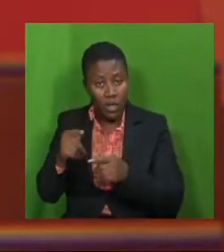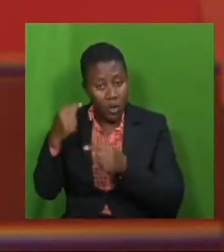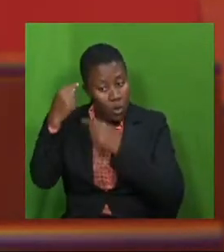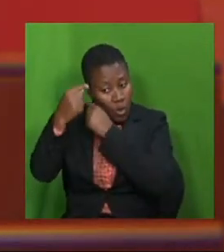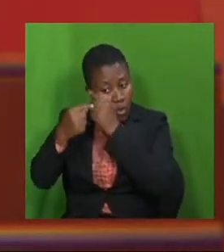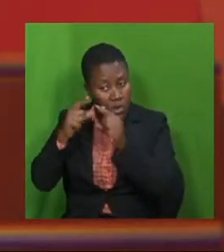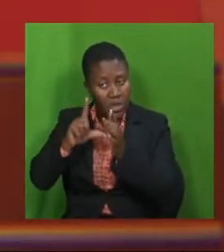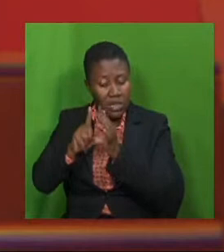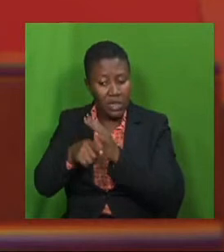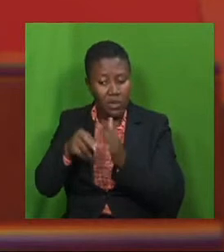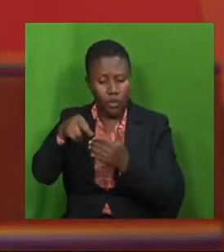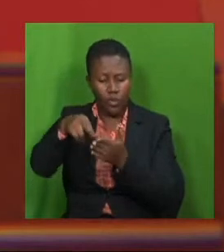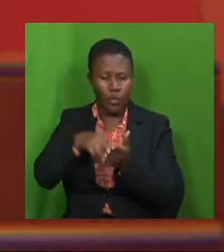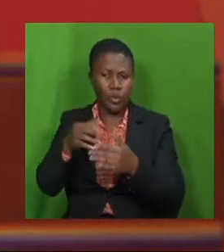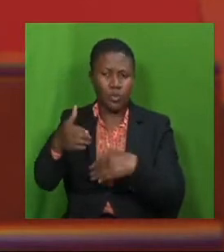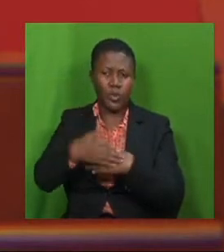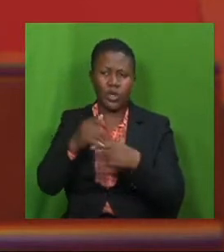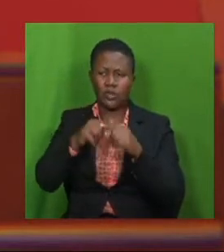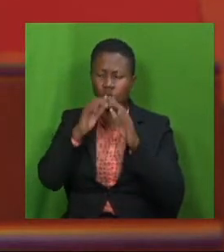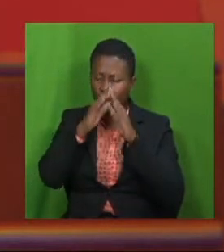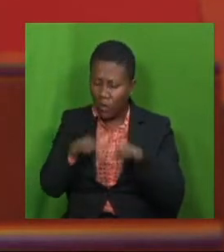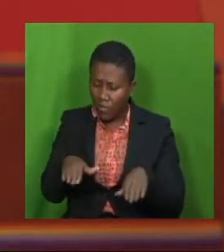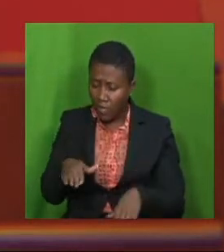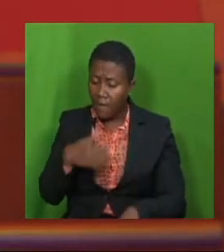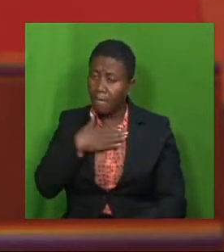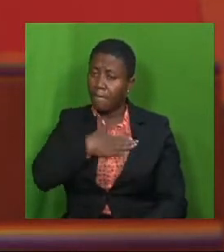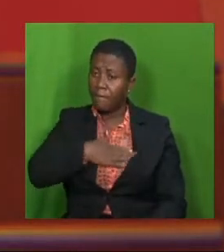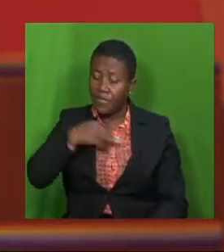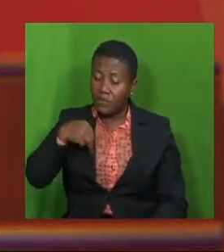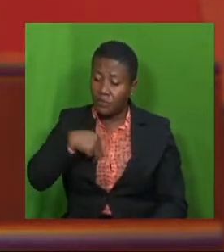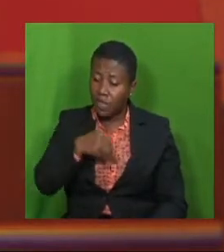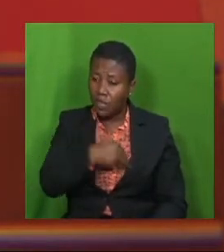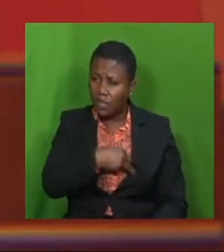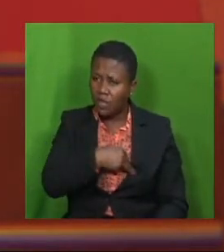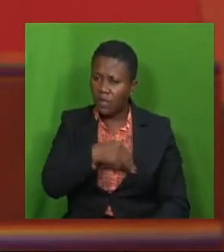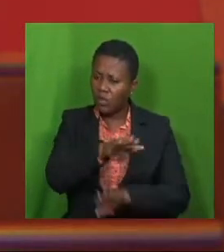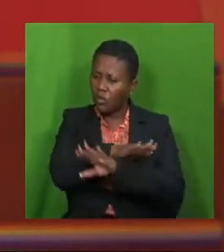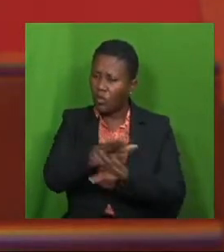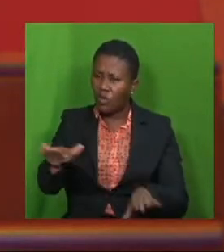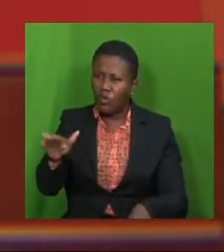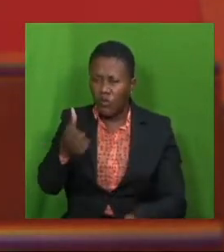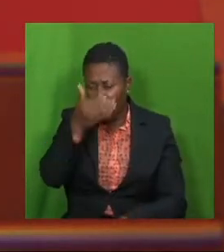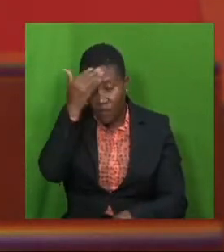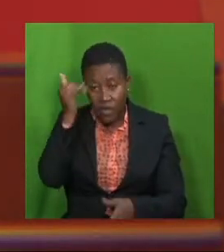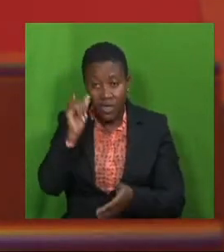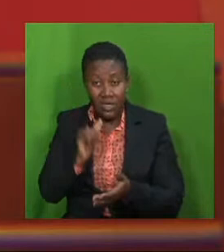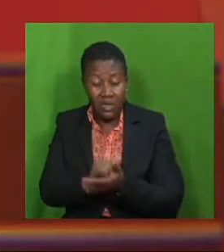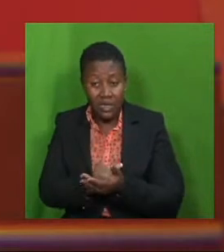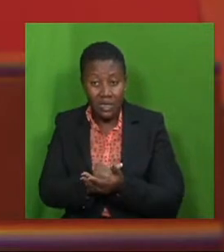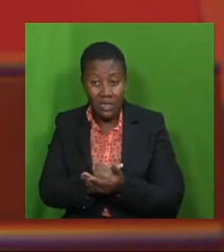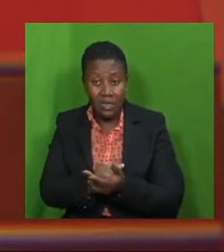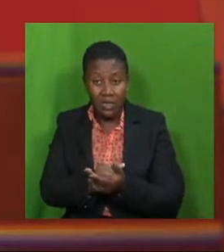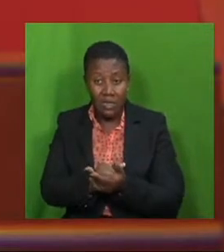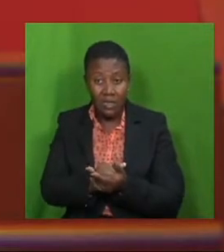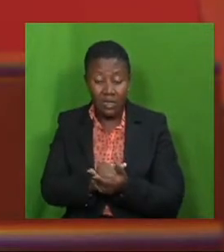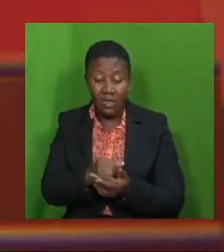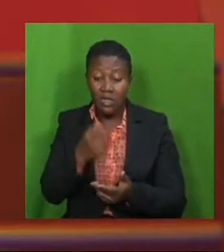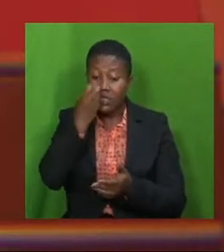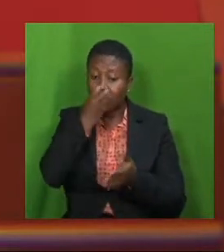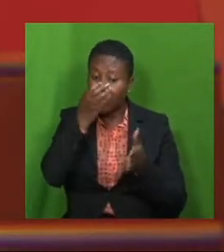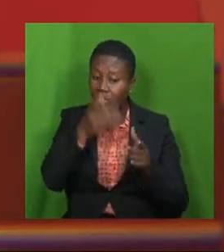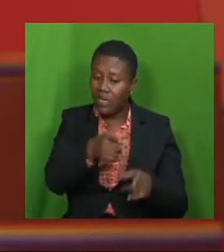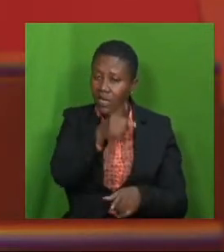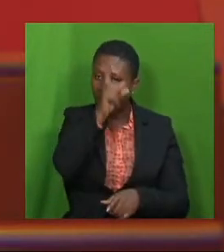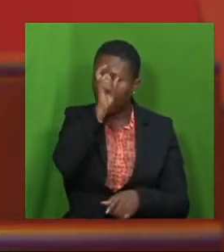House. Members must not forget that the trump card of the Speaker is impartiality.